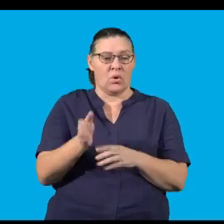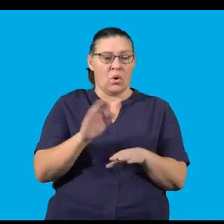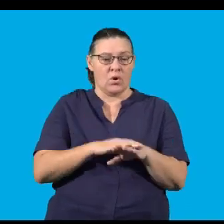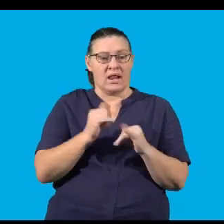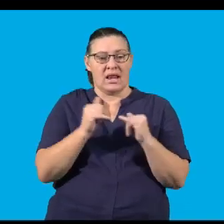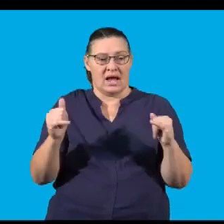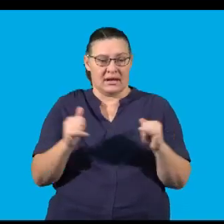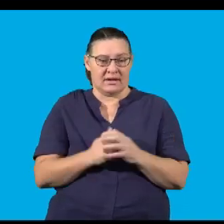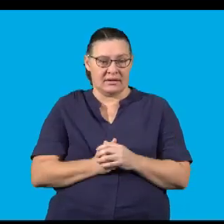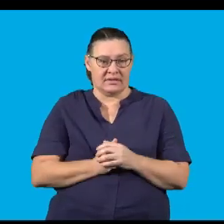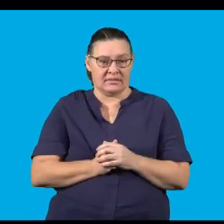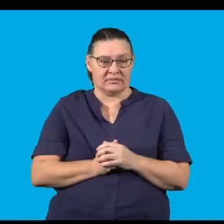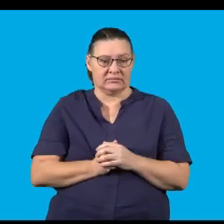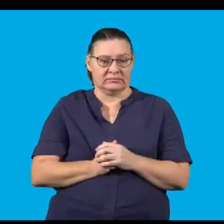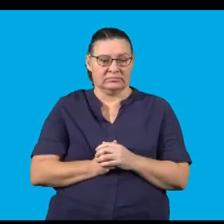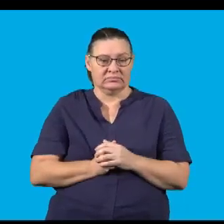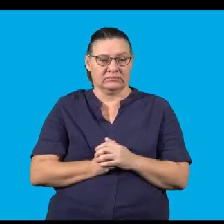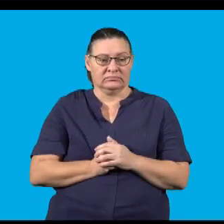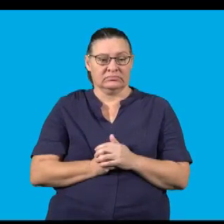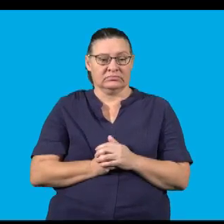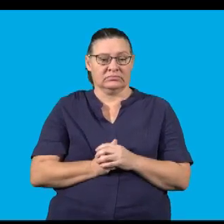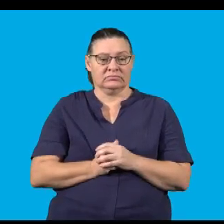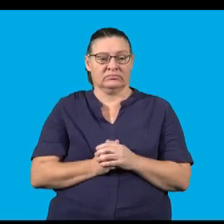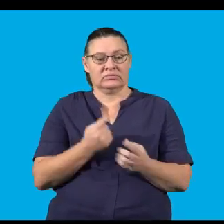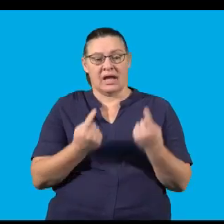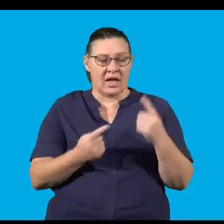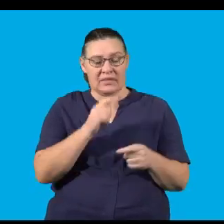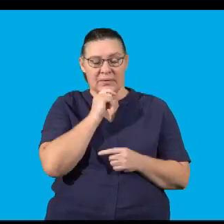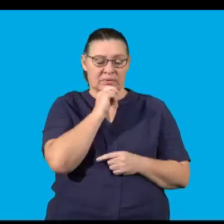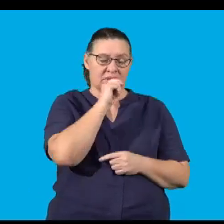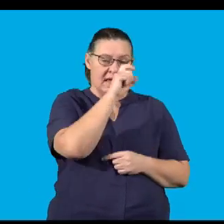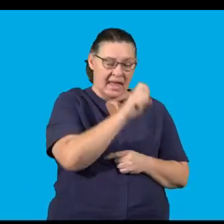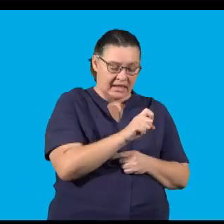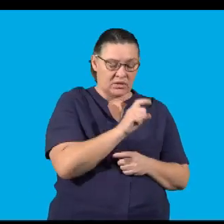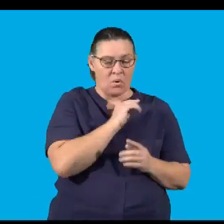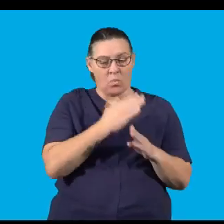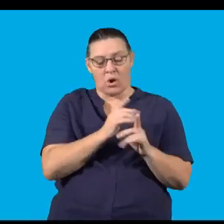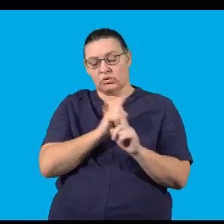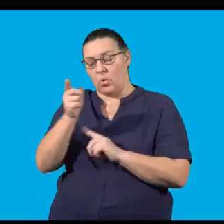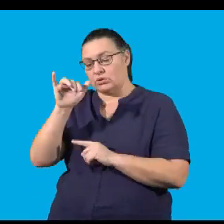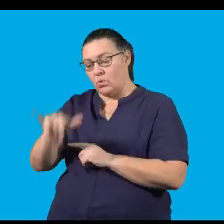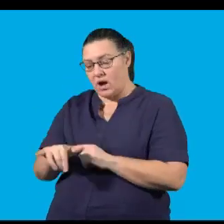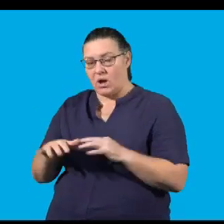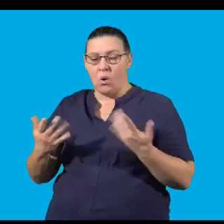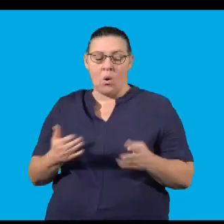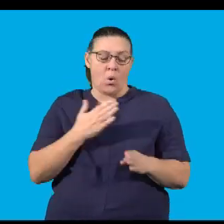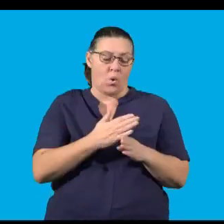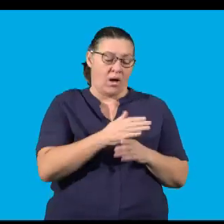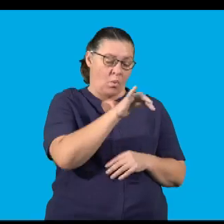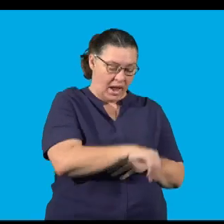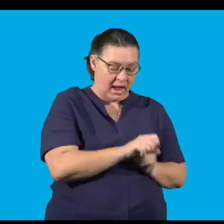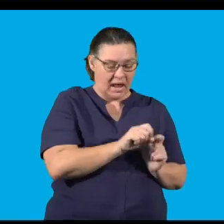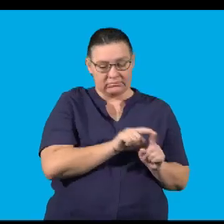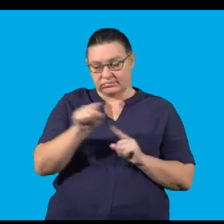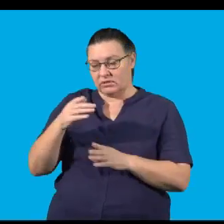lies on the line. So we're using y is equal to x minus 4. I said either use the x and work towards y, or use the y and work